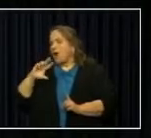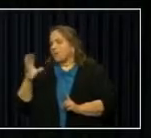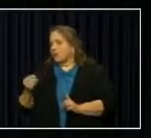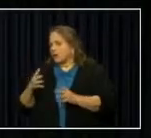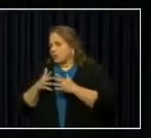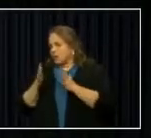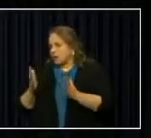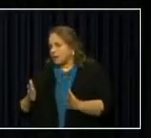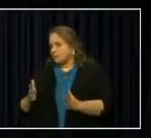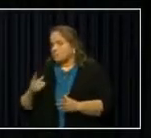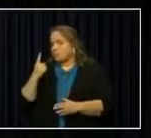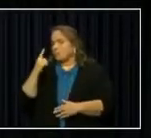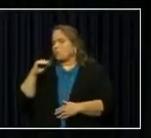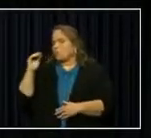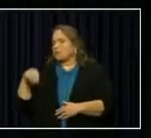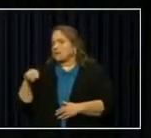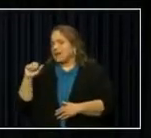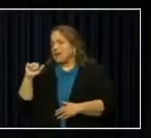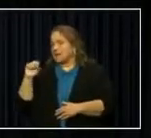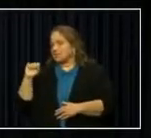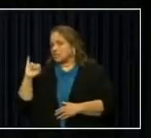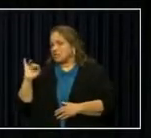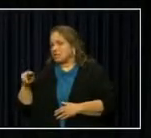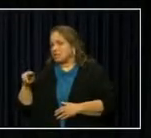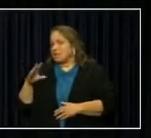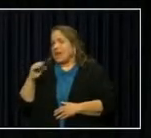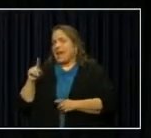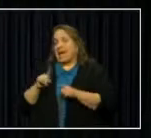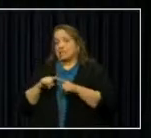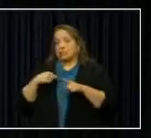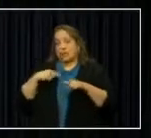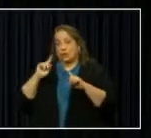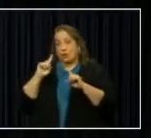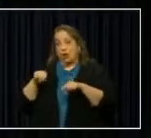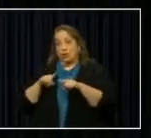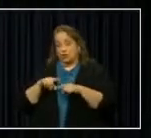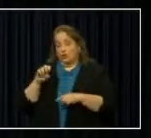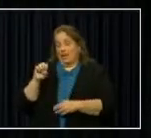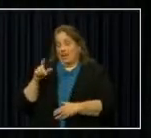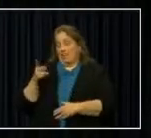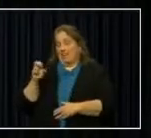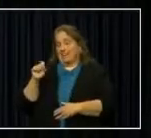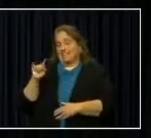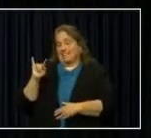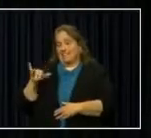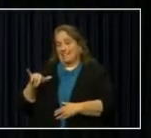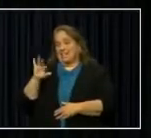African American, 1% Asian. And as we go to the ethnicity,